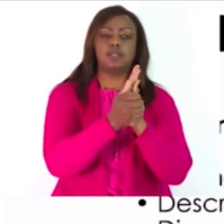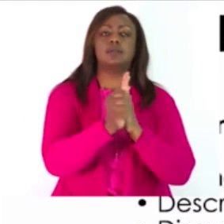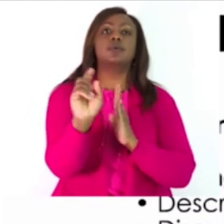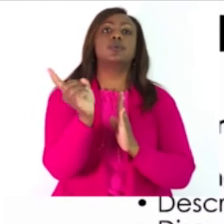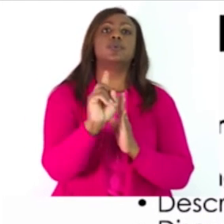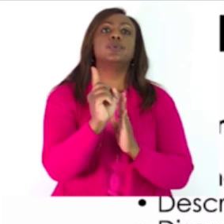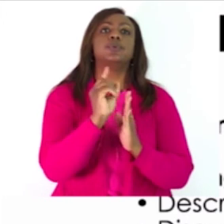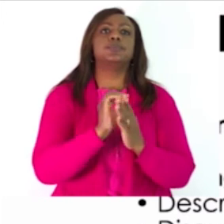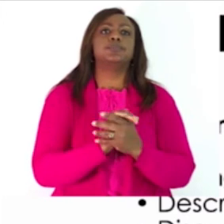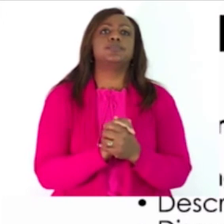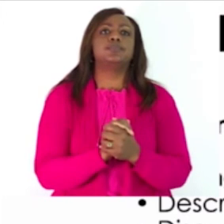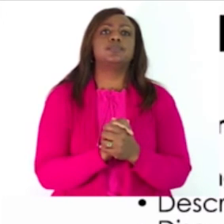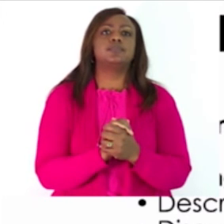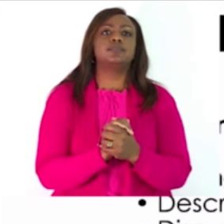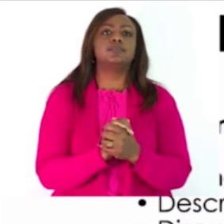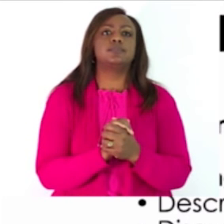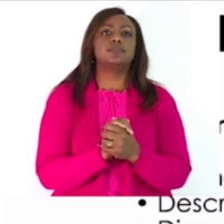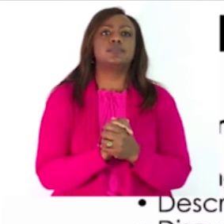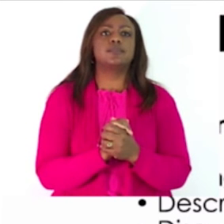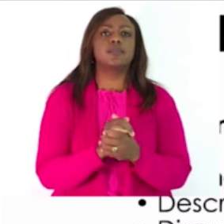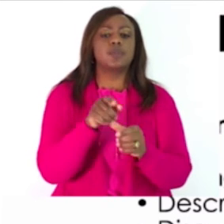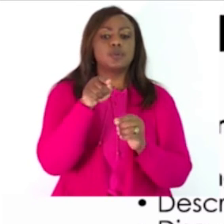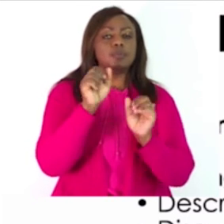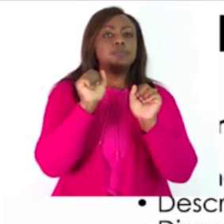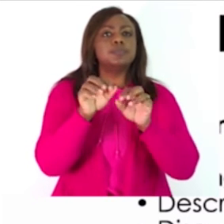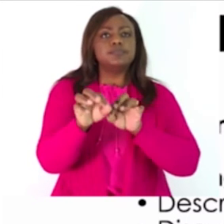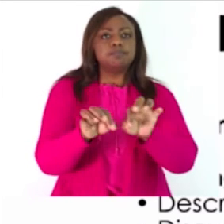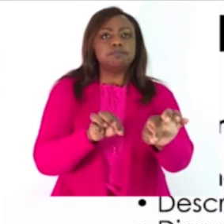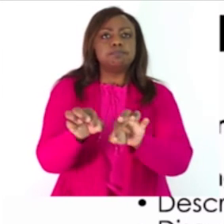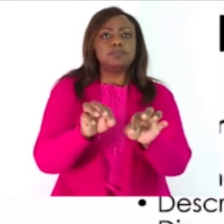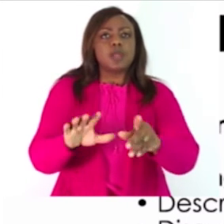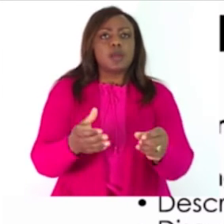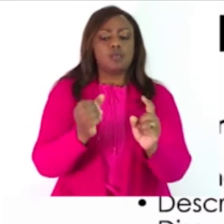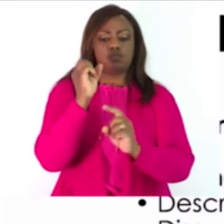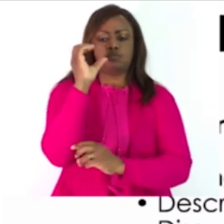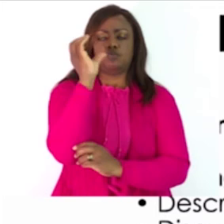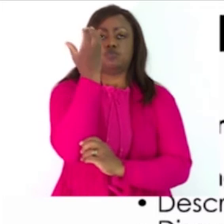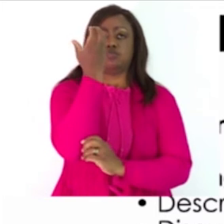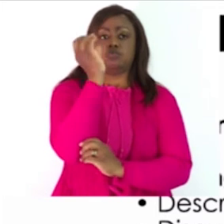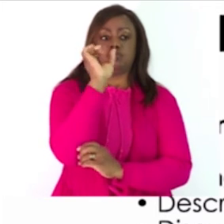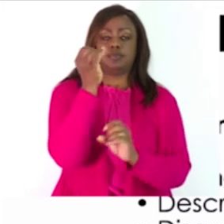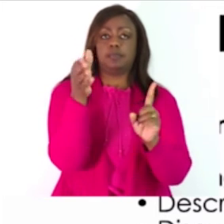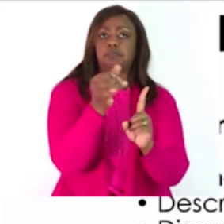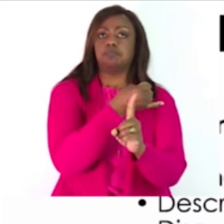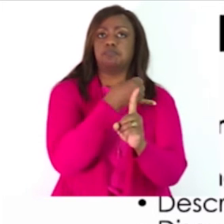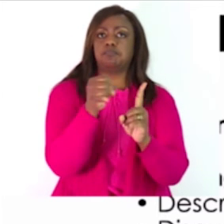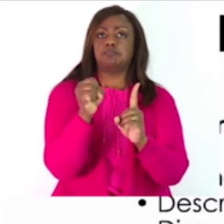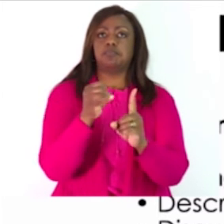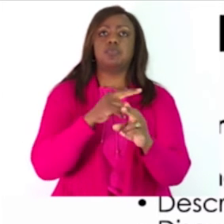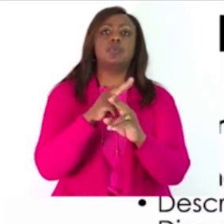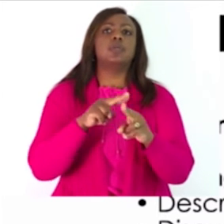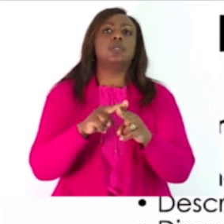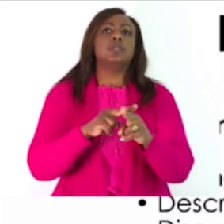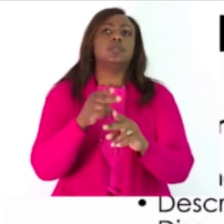learning competencies. The first one says, describe how media influences people in using alcohol.